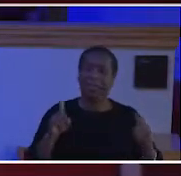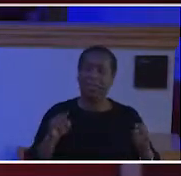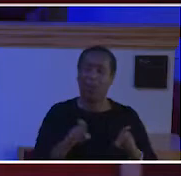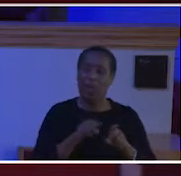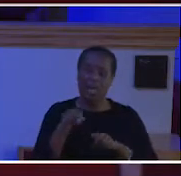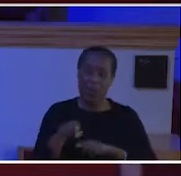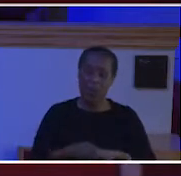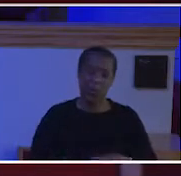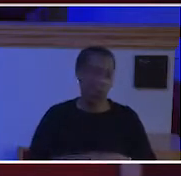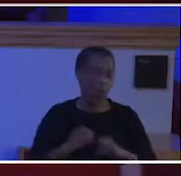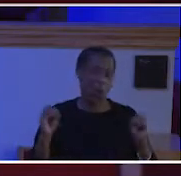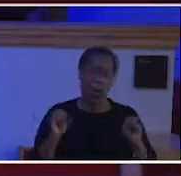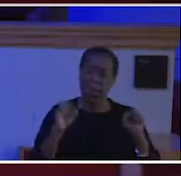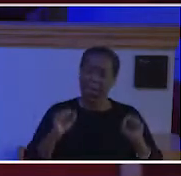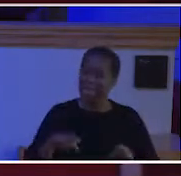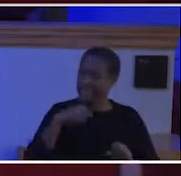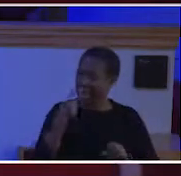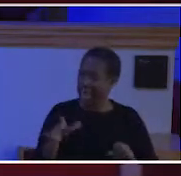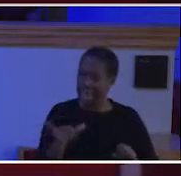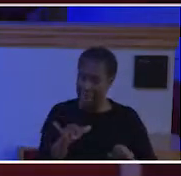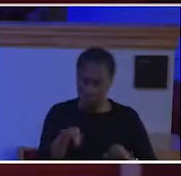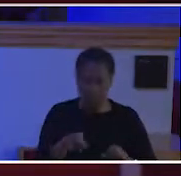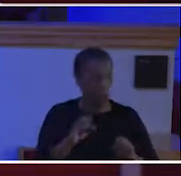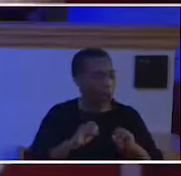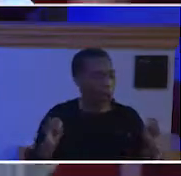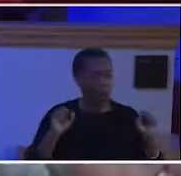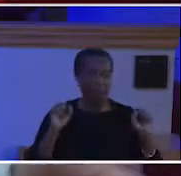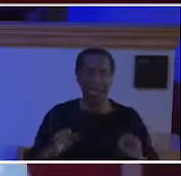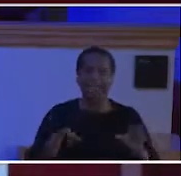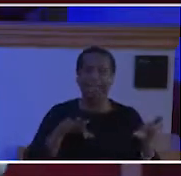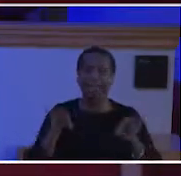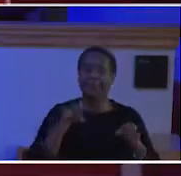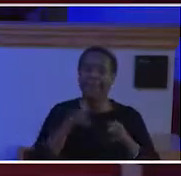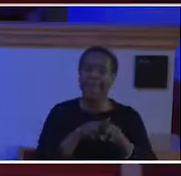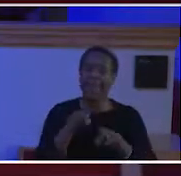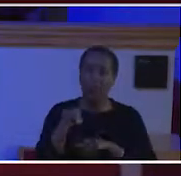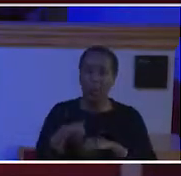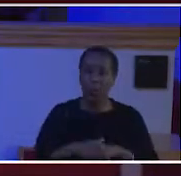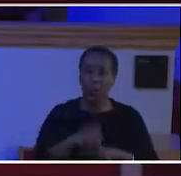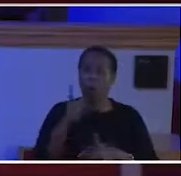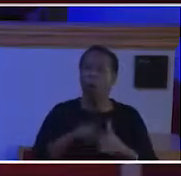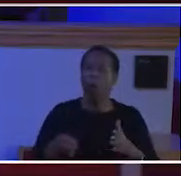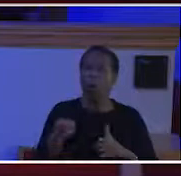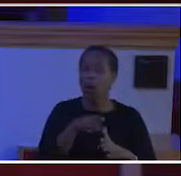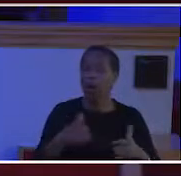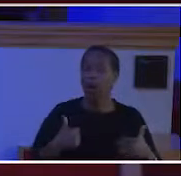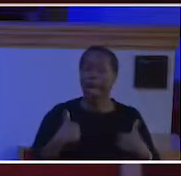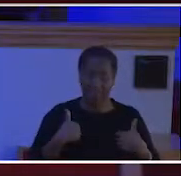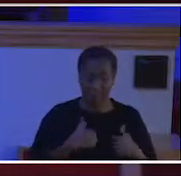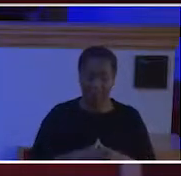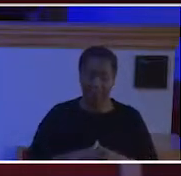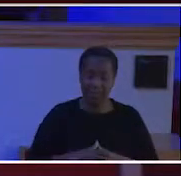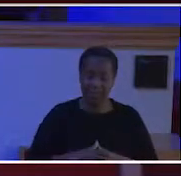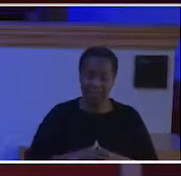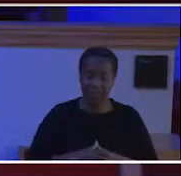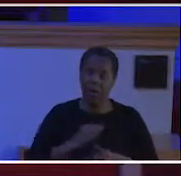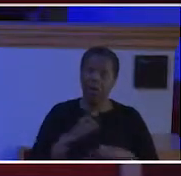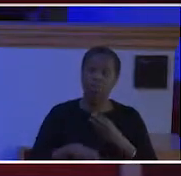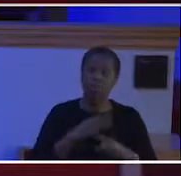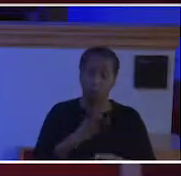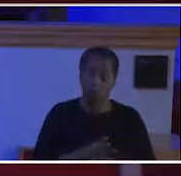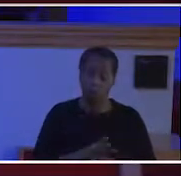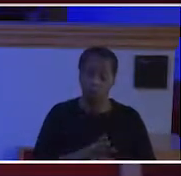No, nobody can tell it like you. Nobody can say it like you. Nobody can sing it like you. What you have, the